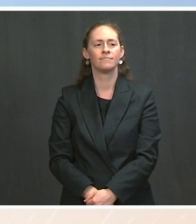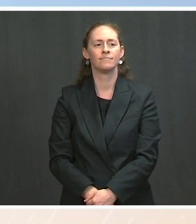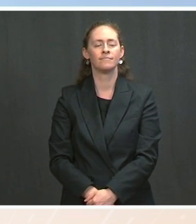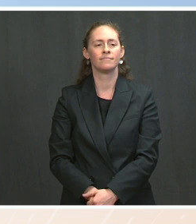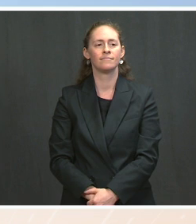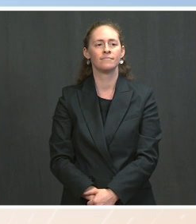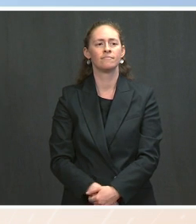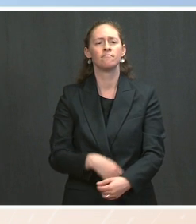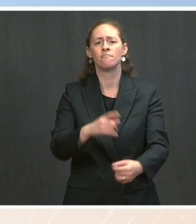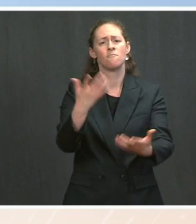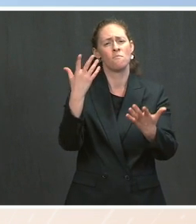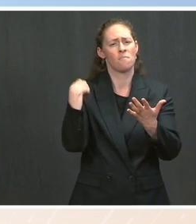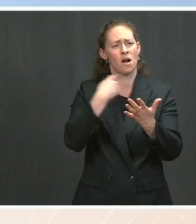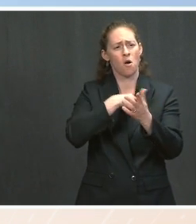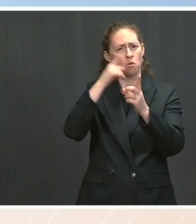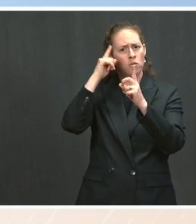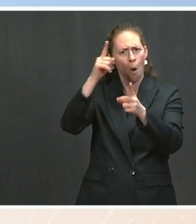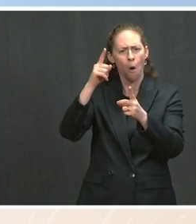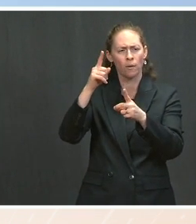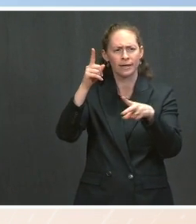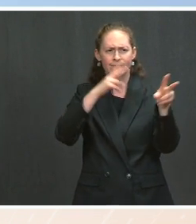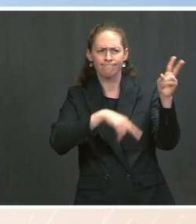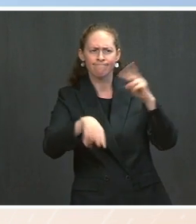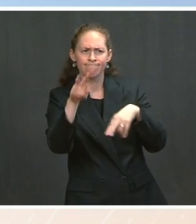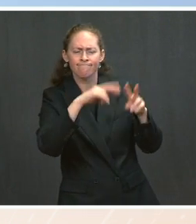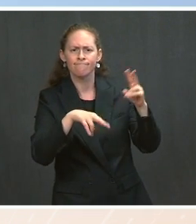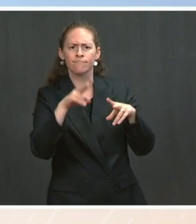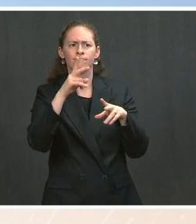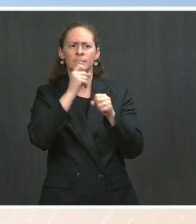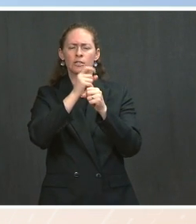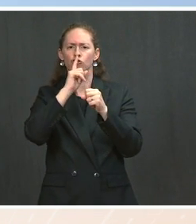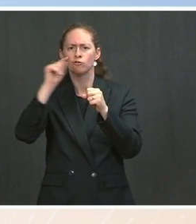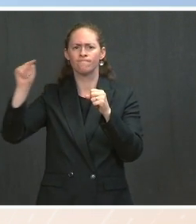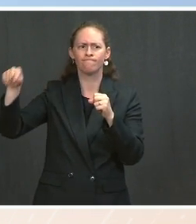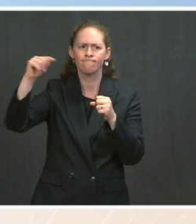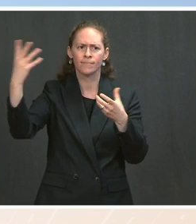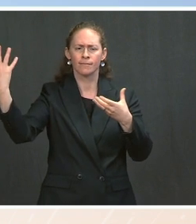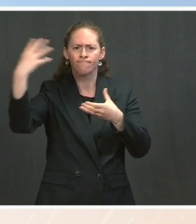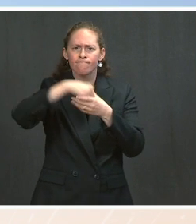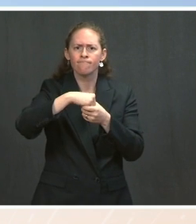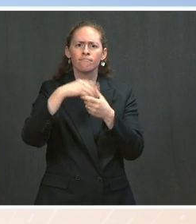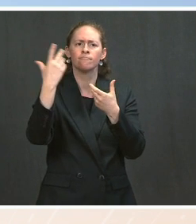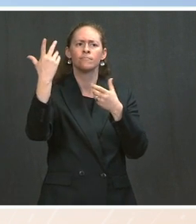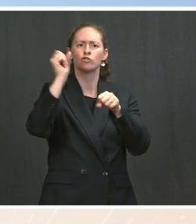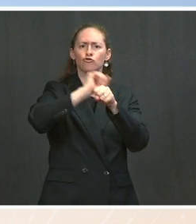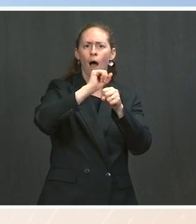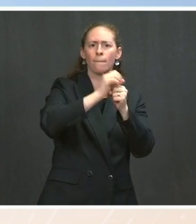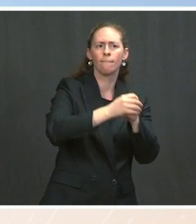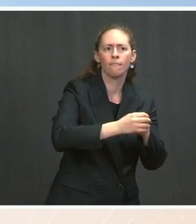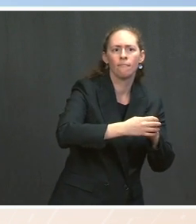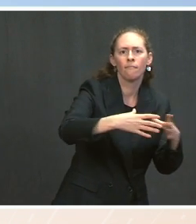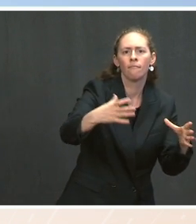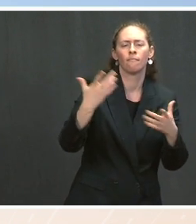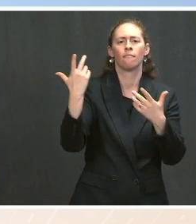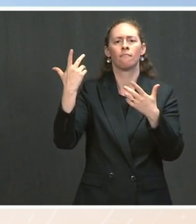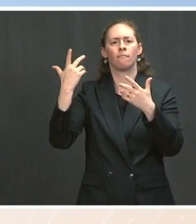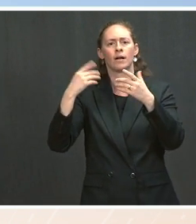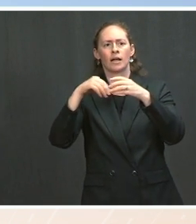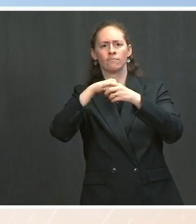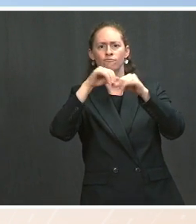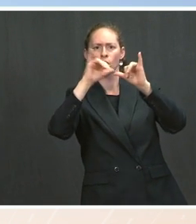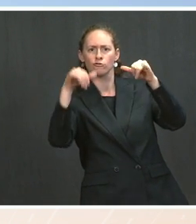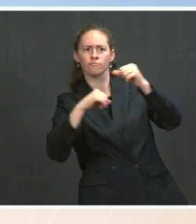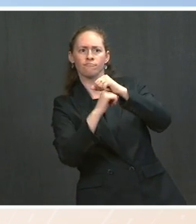future and rebuilding our workforce, including critical investments in our power sector, building and construction, workforce training,